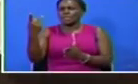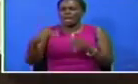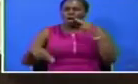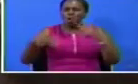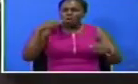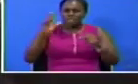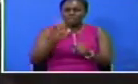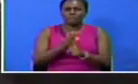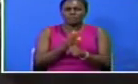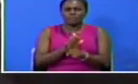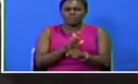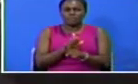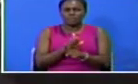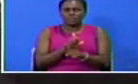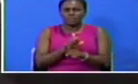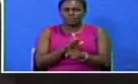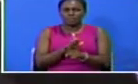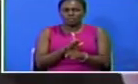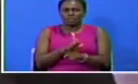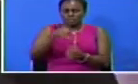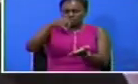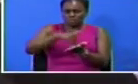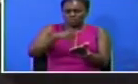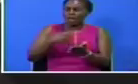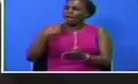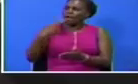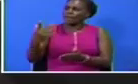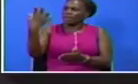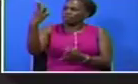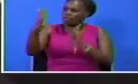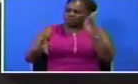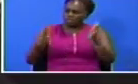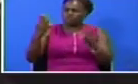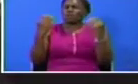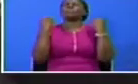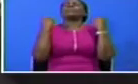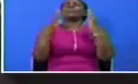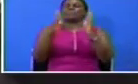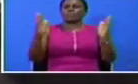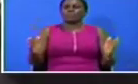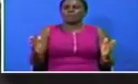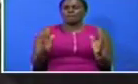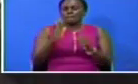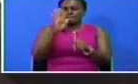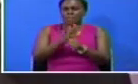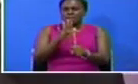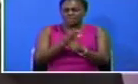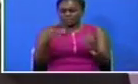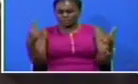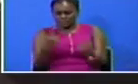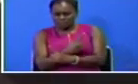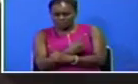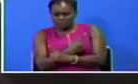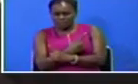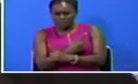industry? And it constitutes of 144 bedrooms. We've got a wide variety, ranging from